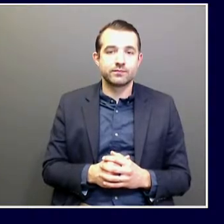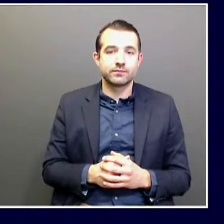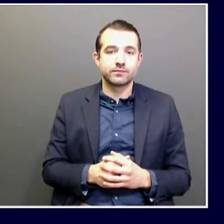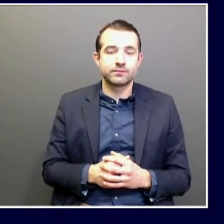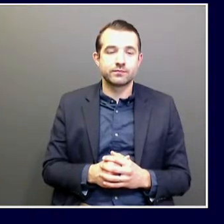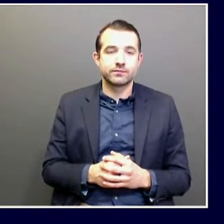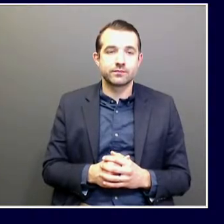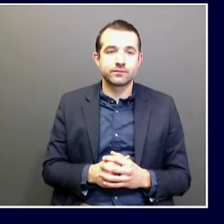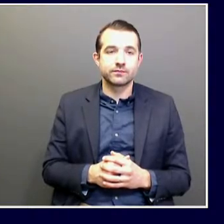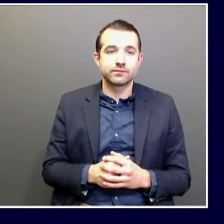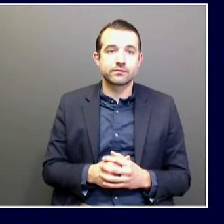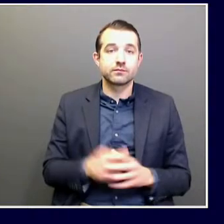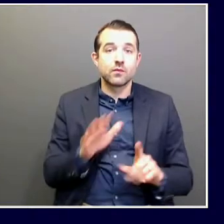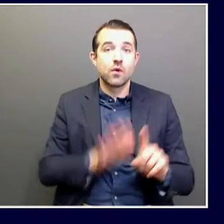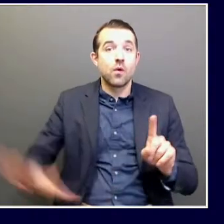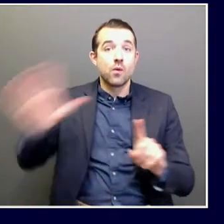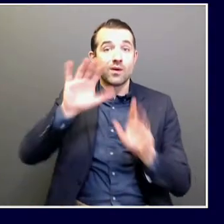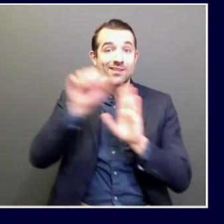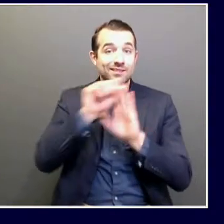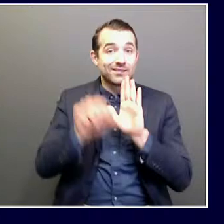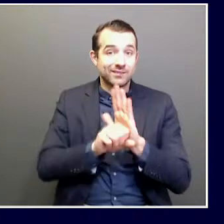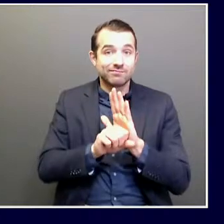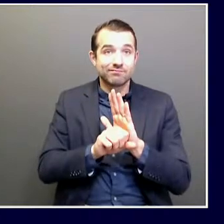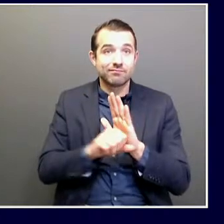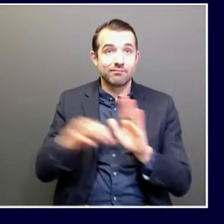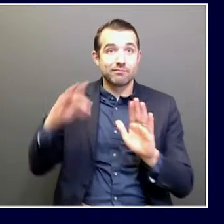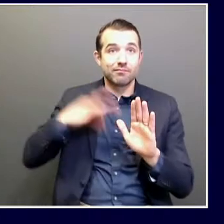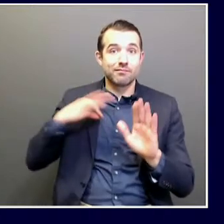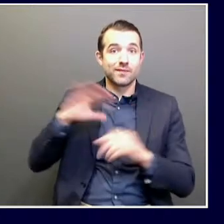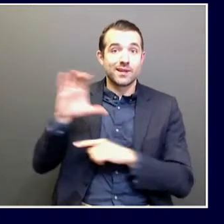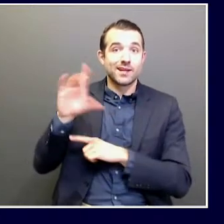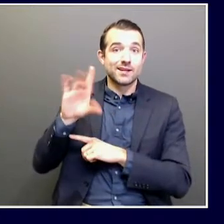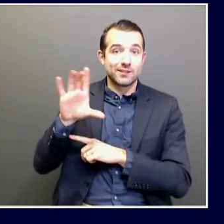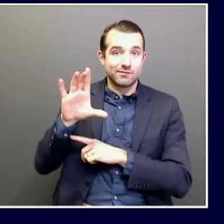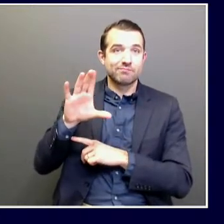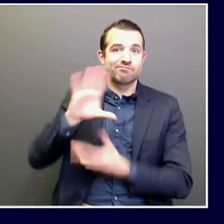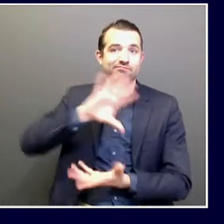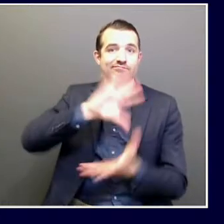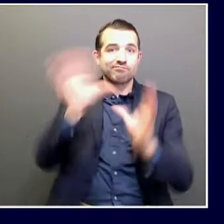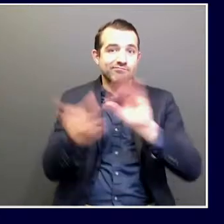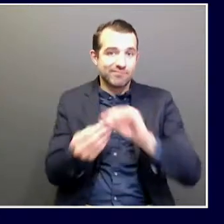Statewide, Maine CDC is now reporting a total of